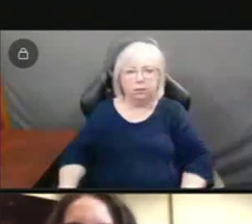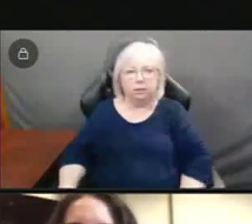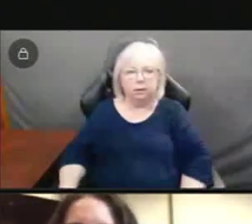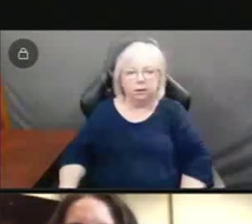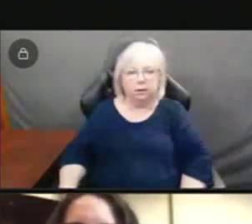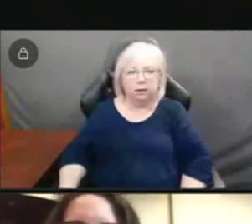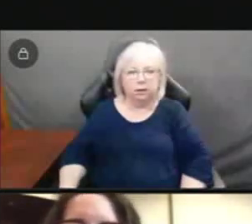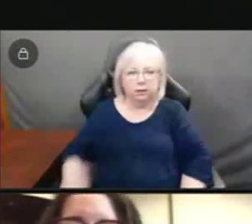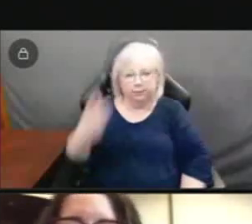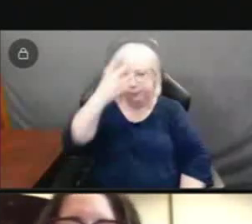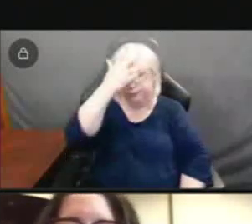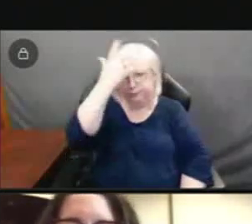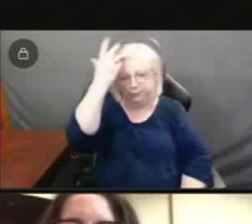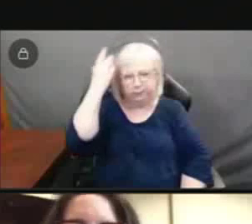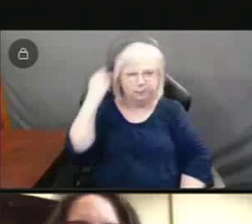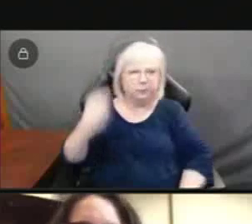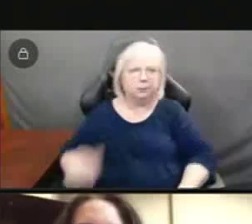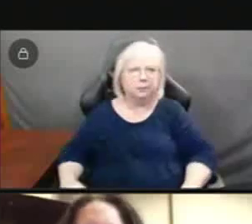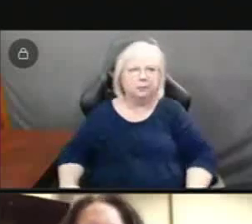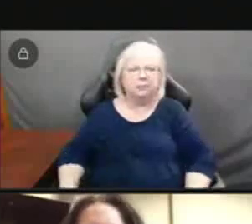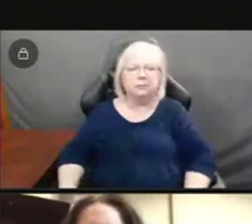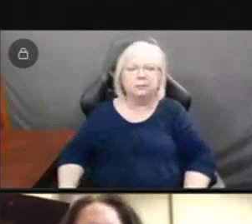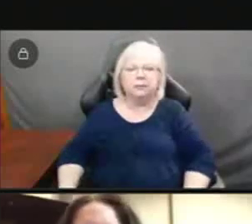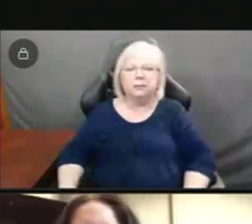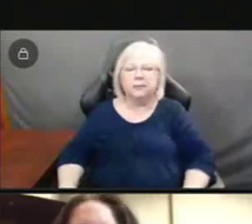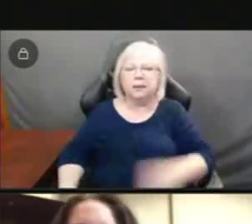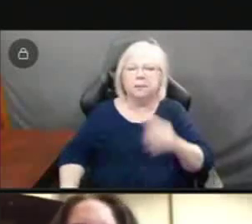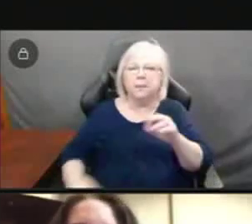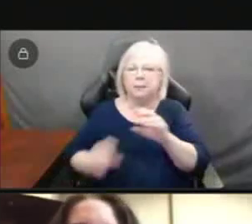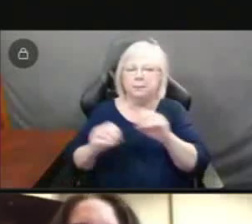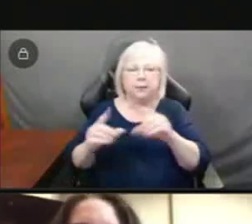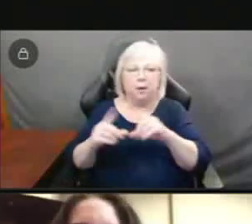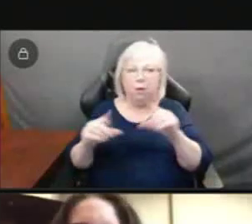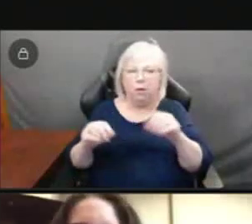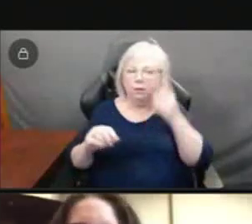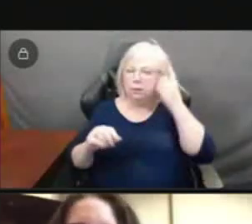Sure. There are no cards for item number.